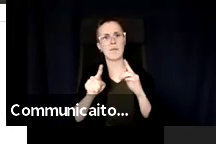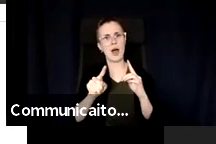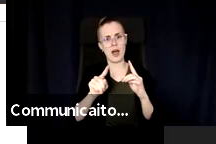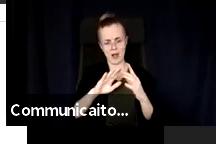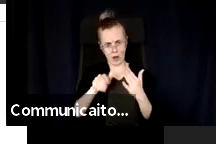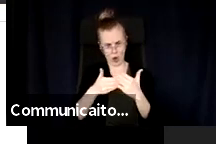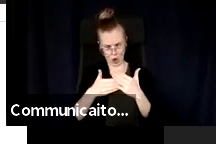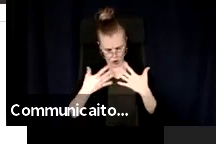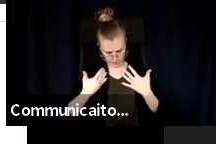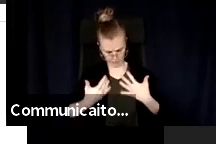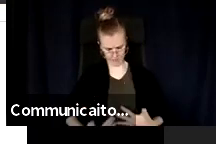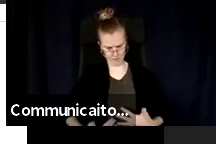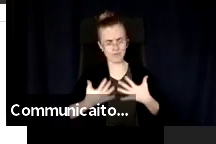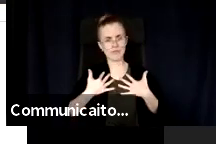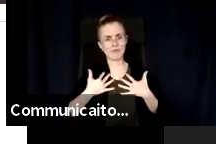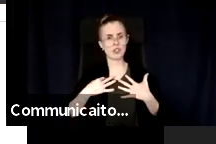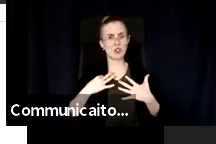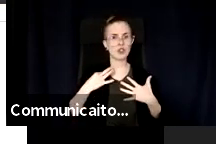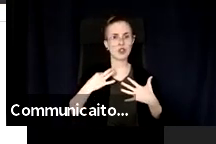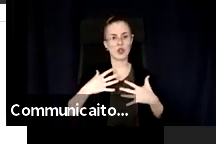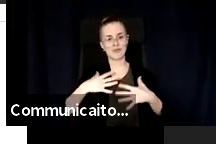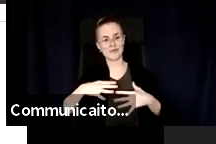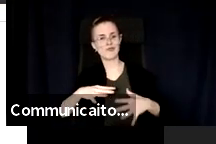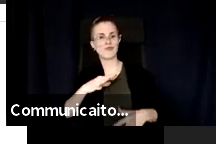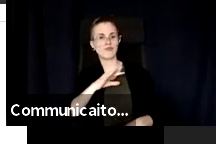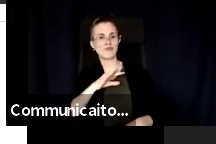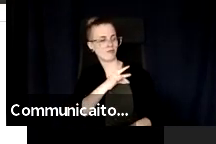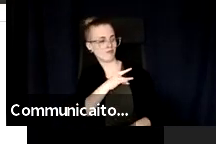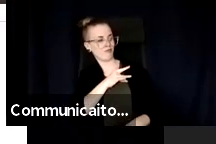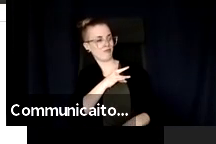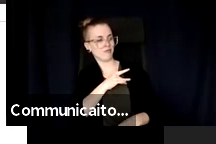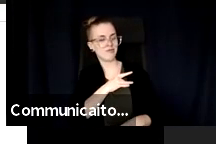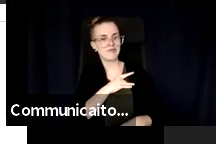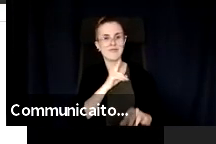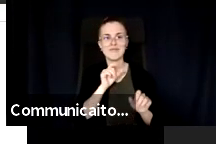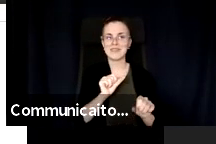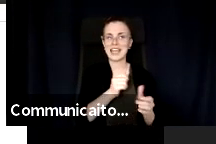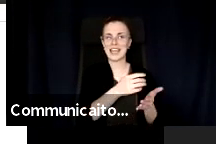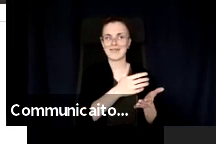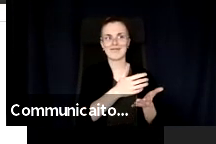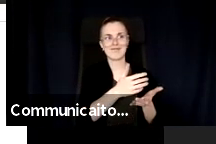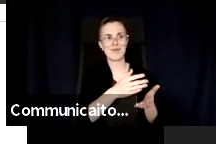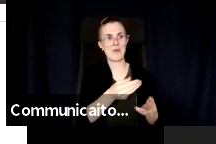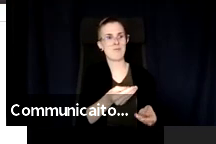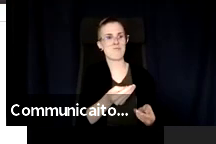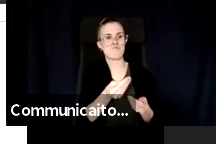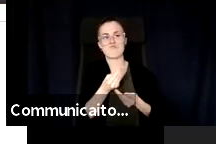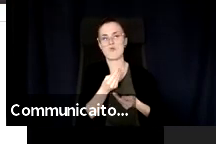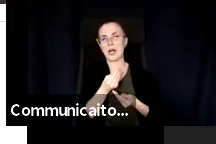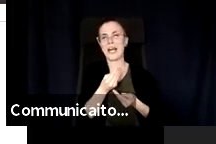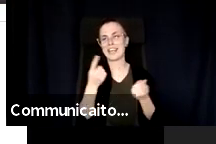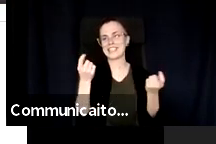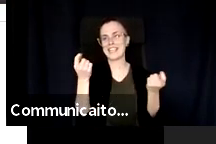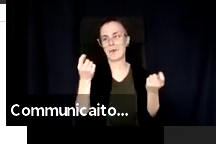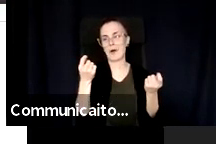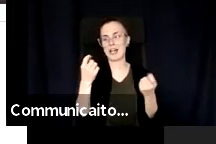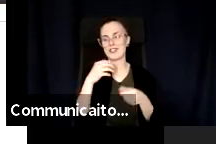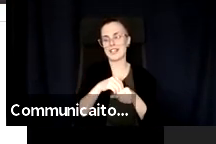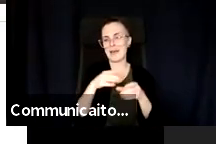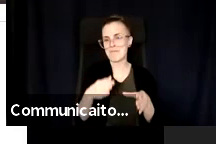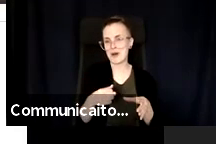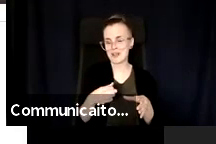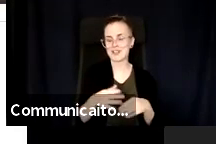the celebration to us, I really appreciate. So I talked to many people that live in Plano, Texas